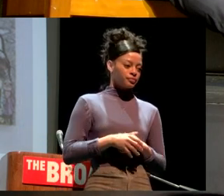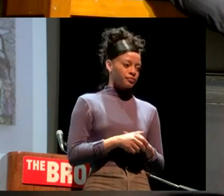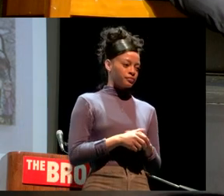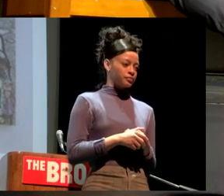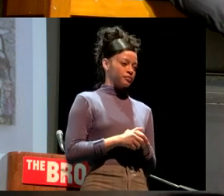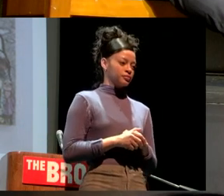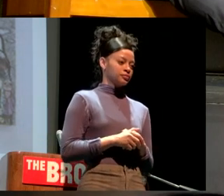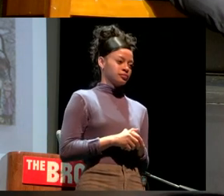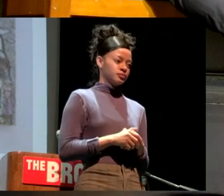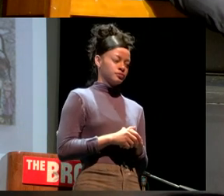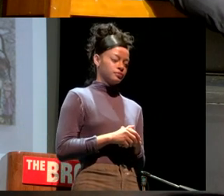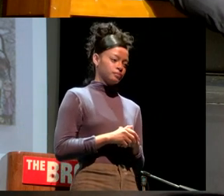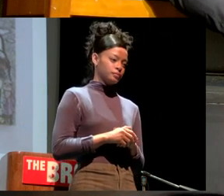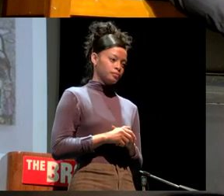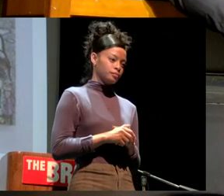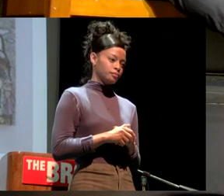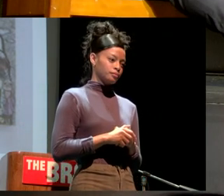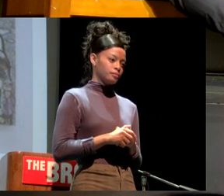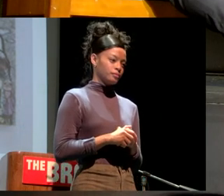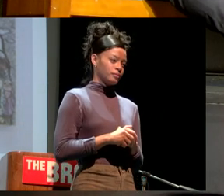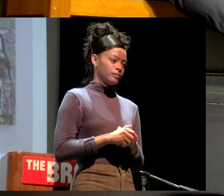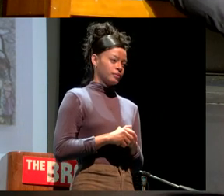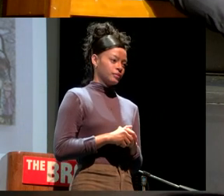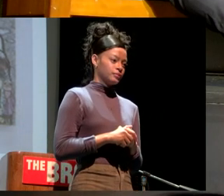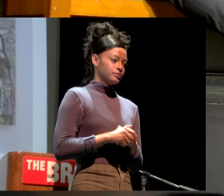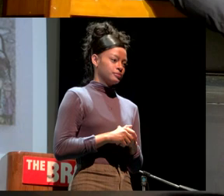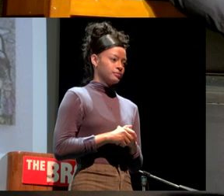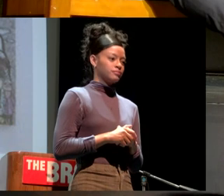what, but of course there's more stuff coming.